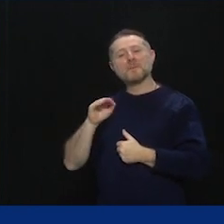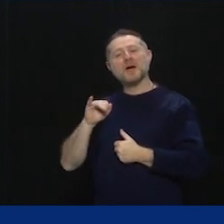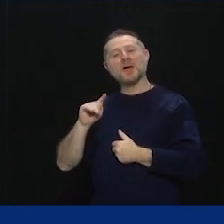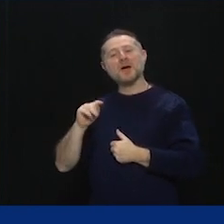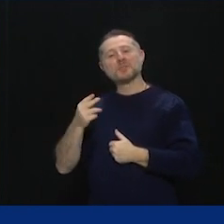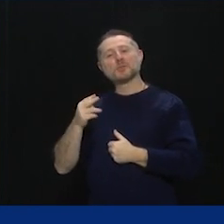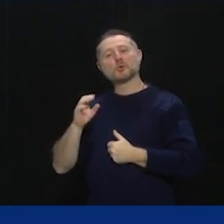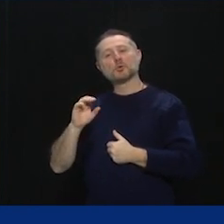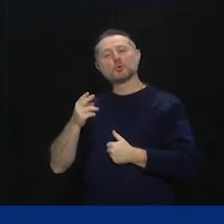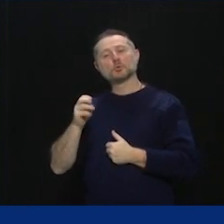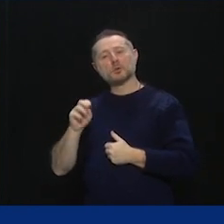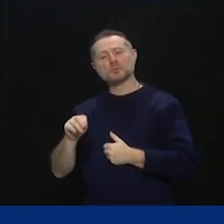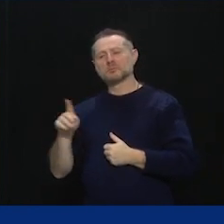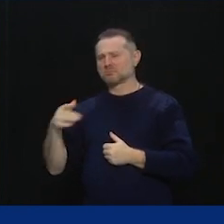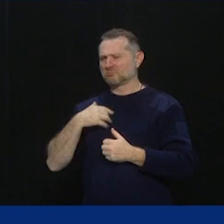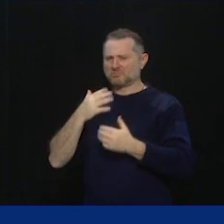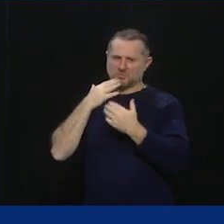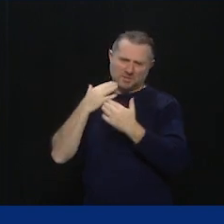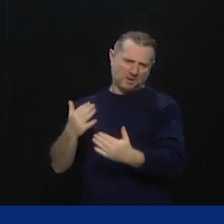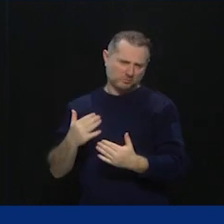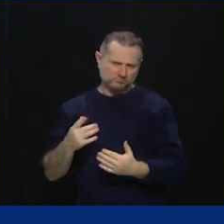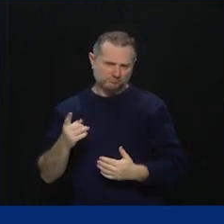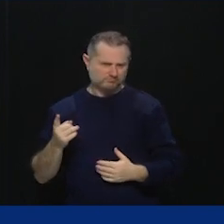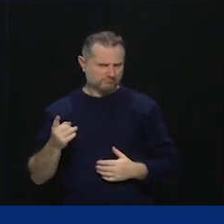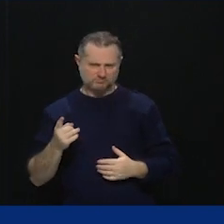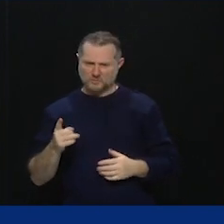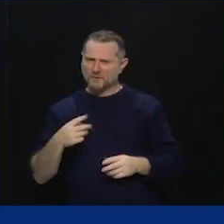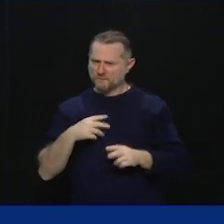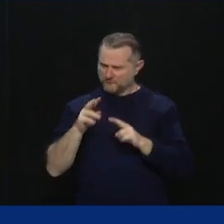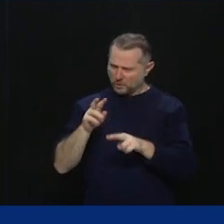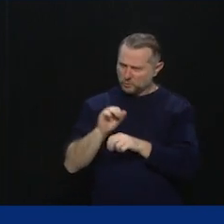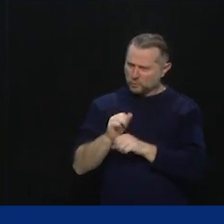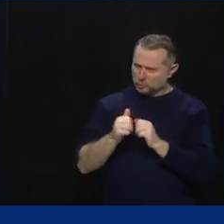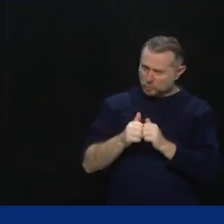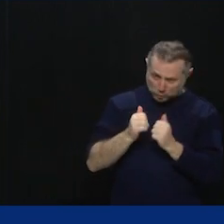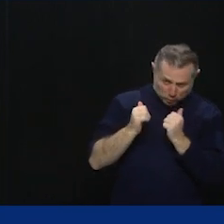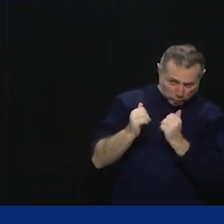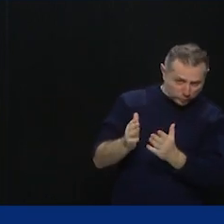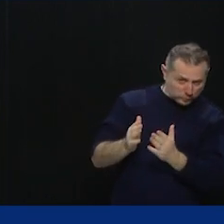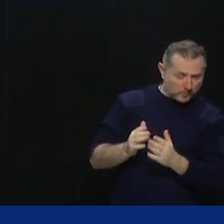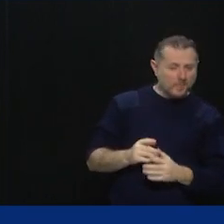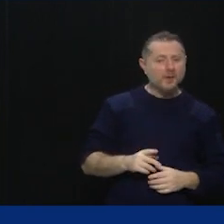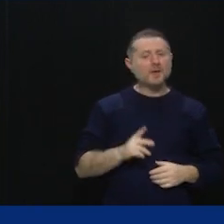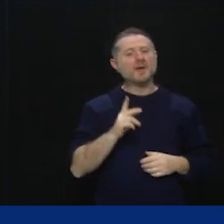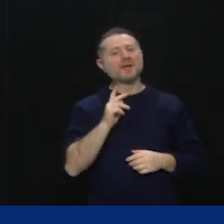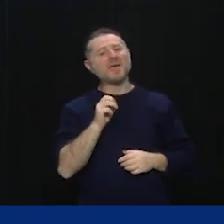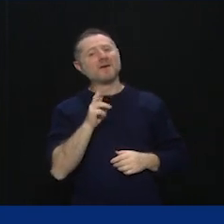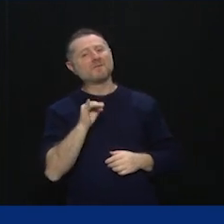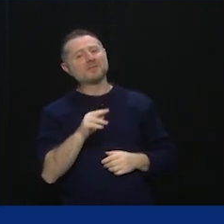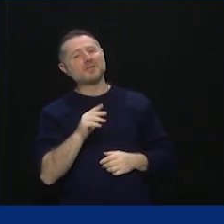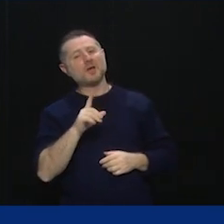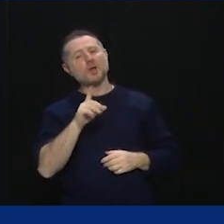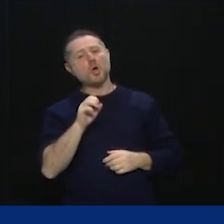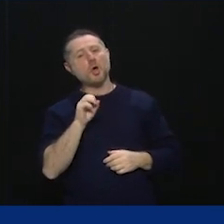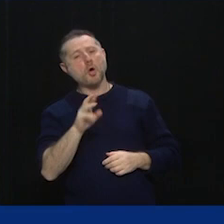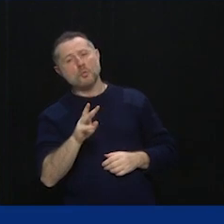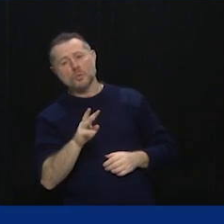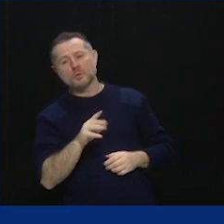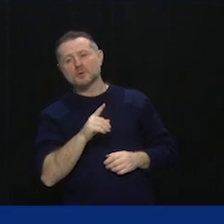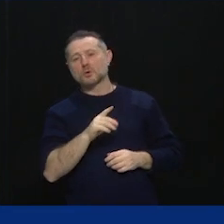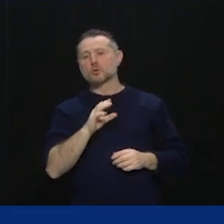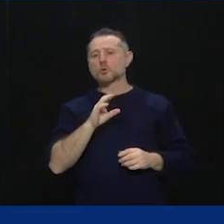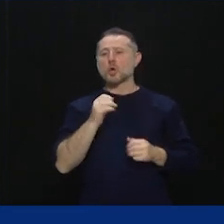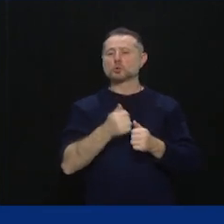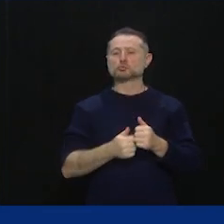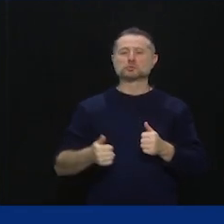time with your predecessor. And Kevin Law, thank you as co-chair of the Regional Economic Development Council as well since its